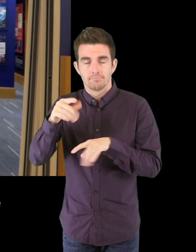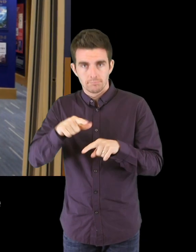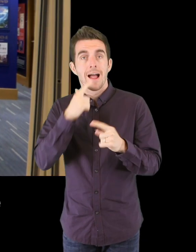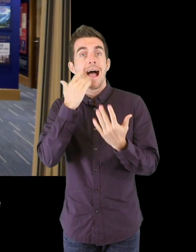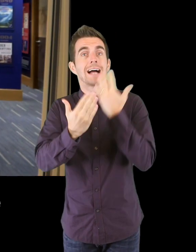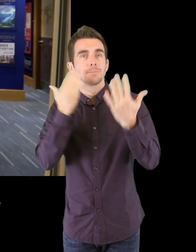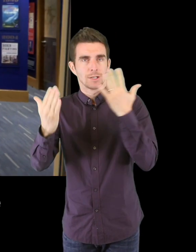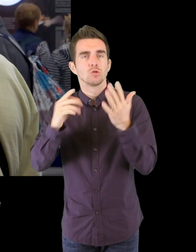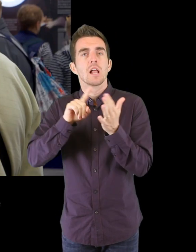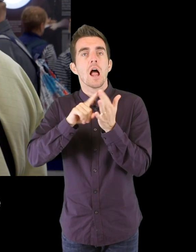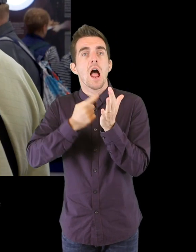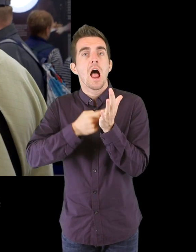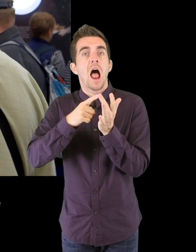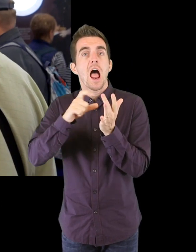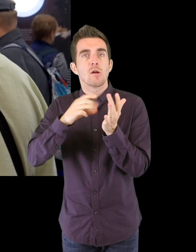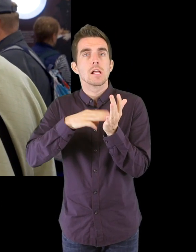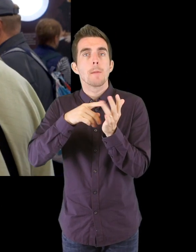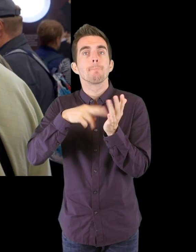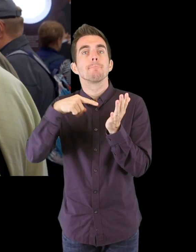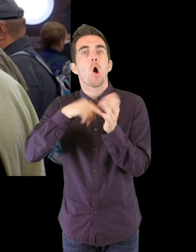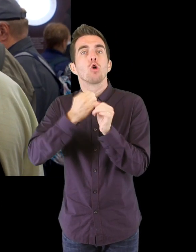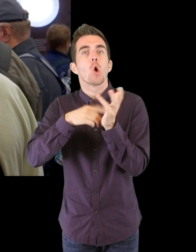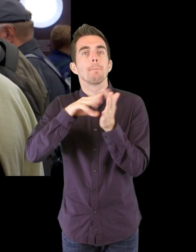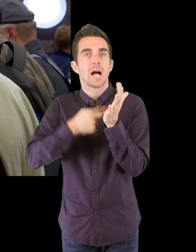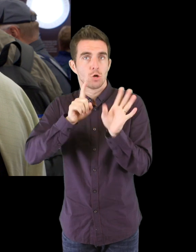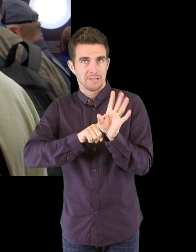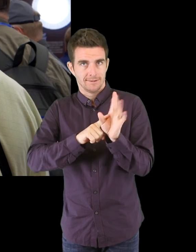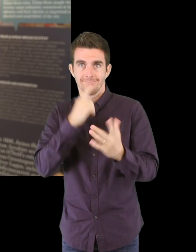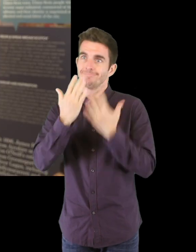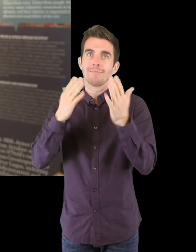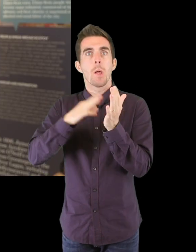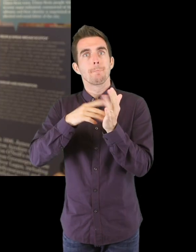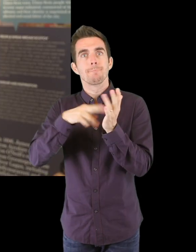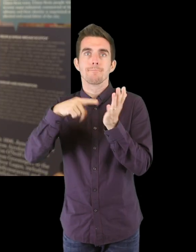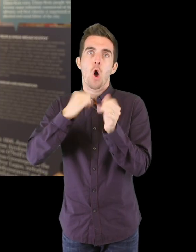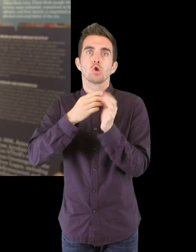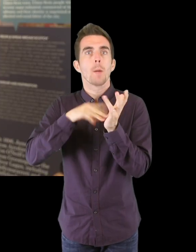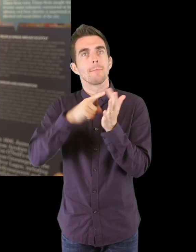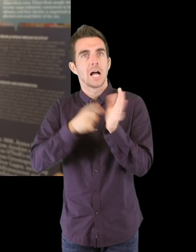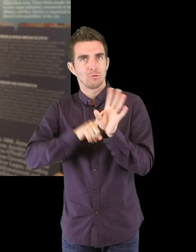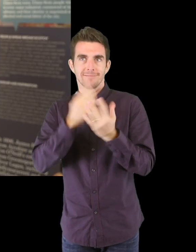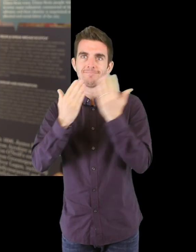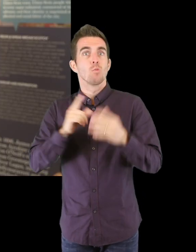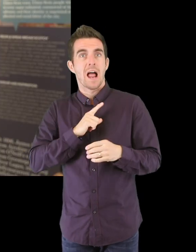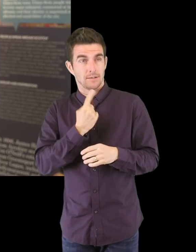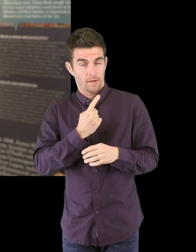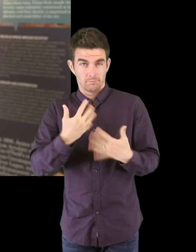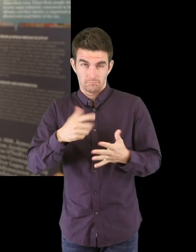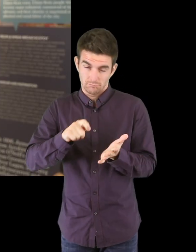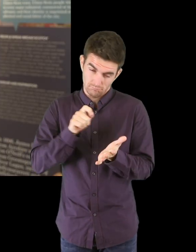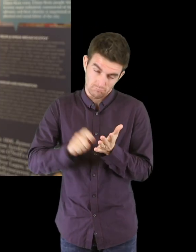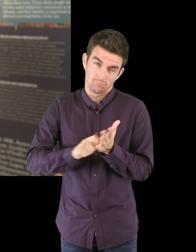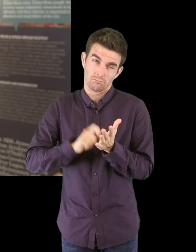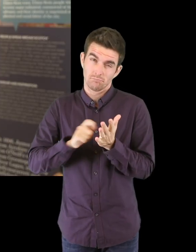centre, named after Eric Montgomery, who played a vital role during his life in researching and documenting the connections,